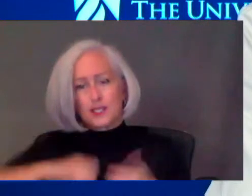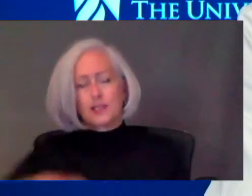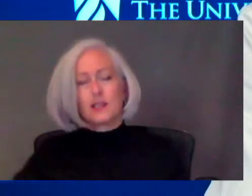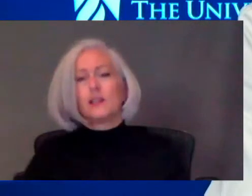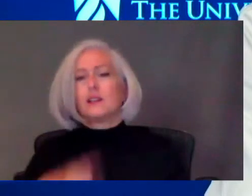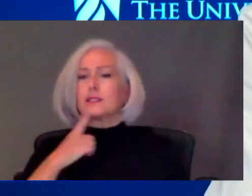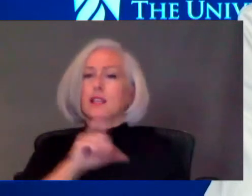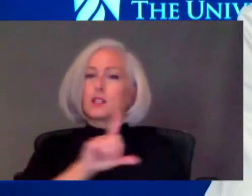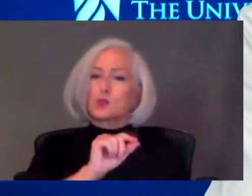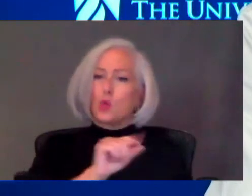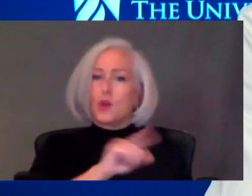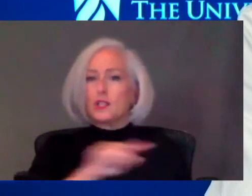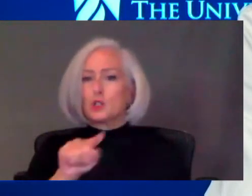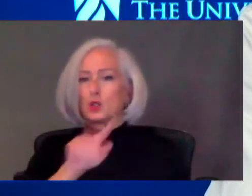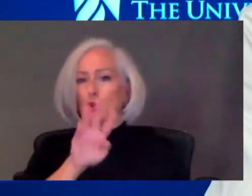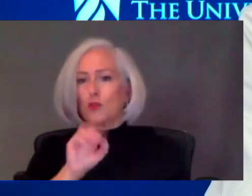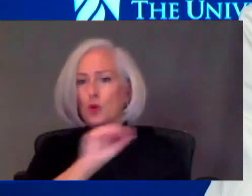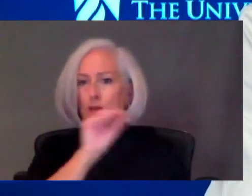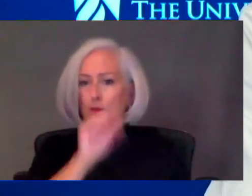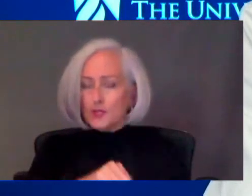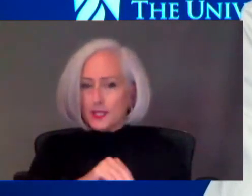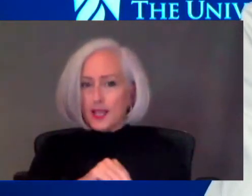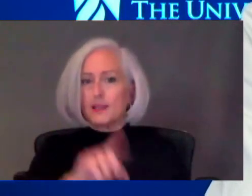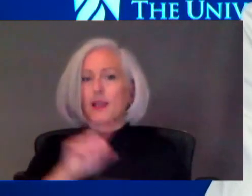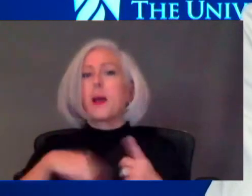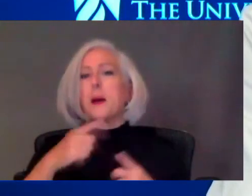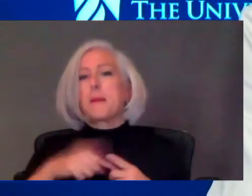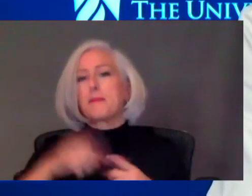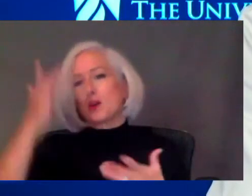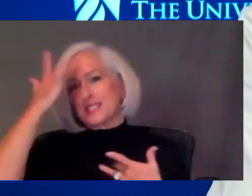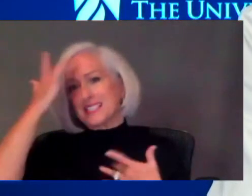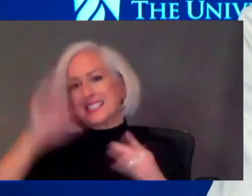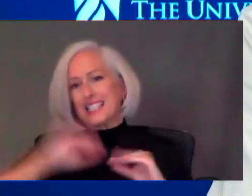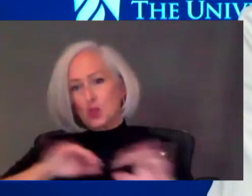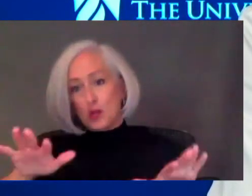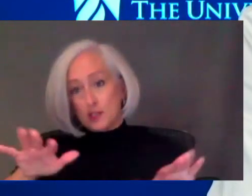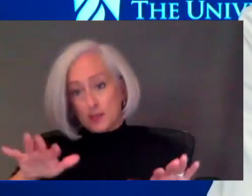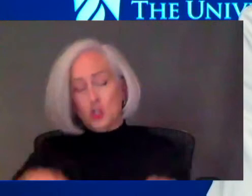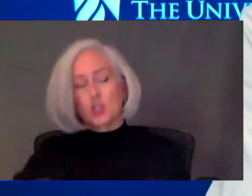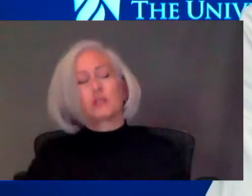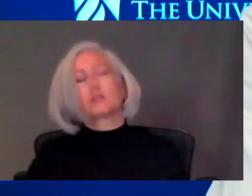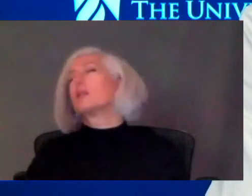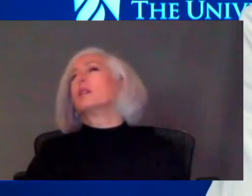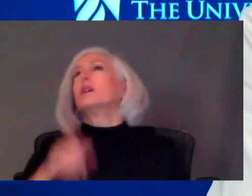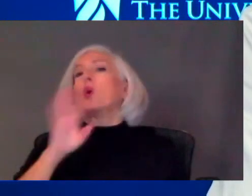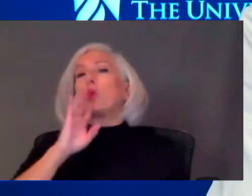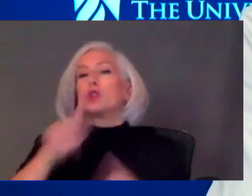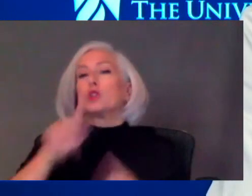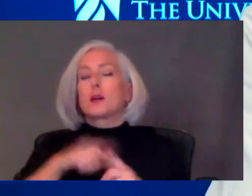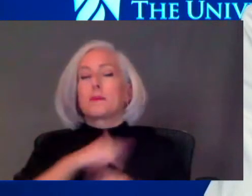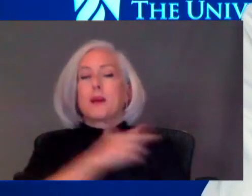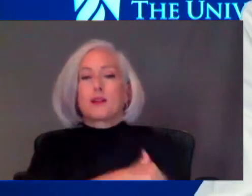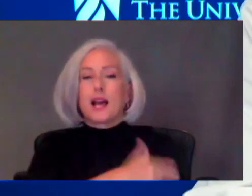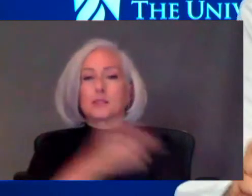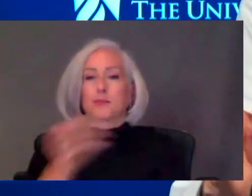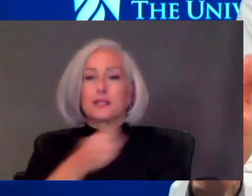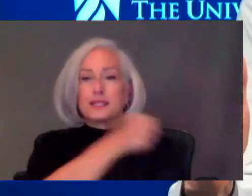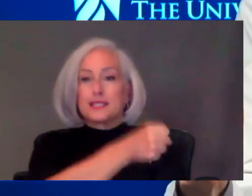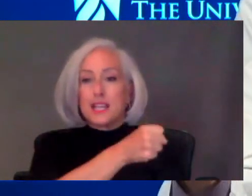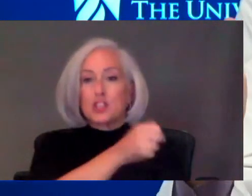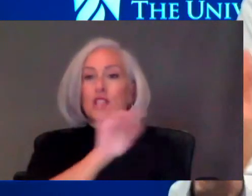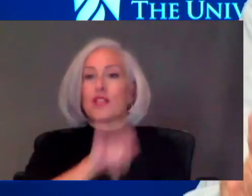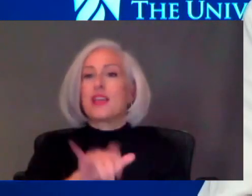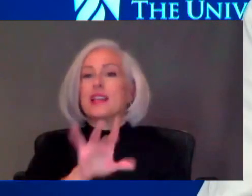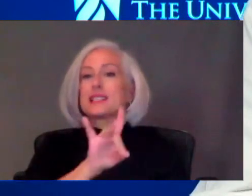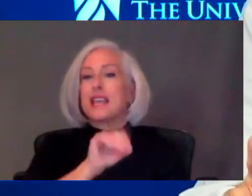should remember that those studies, for the most part of what I know, those are looking at anybody testing positive at all for the disease. So